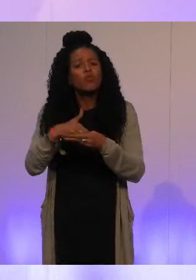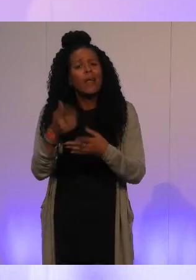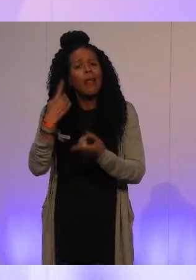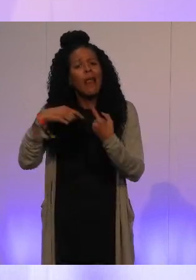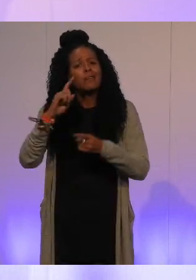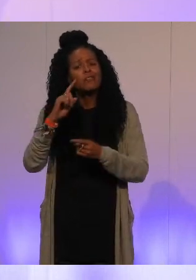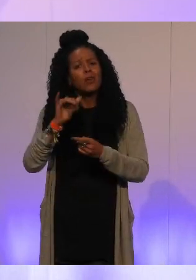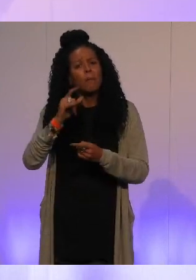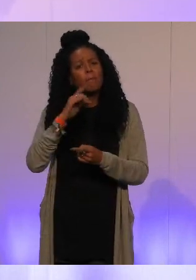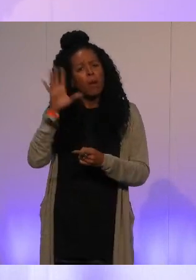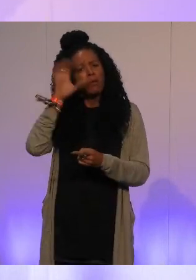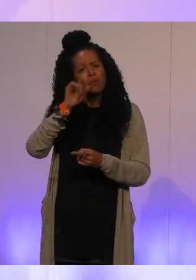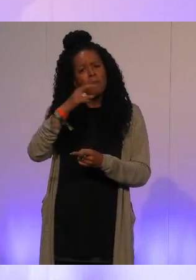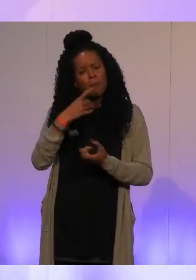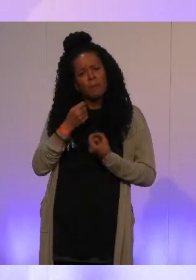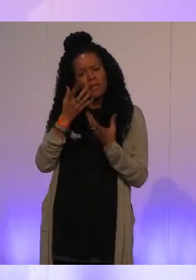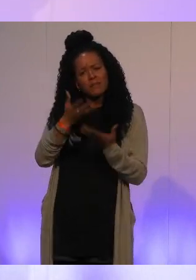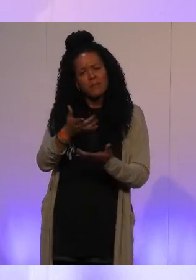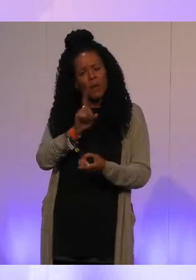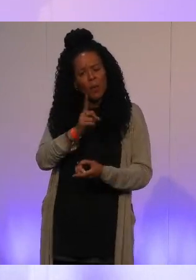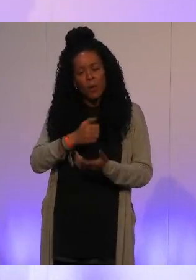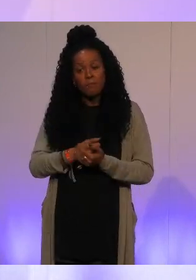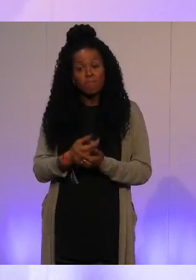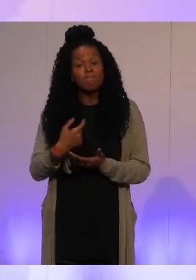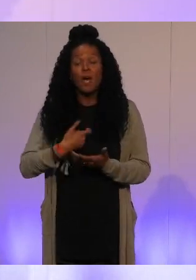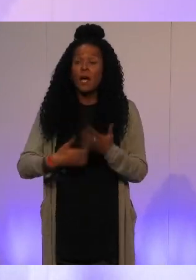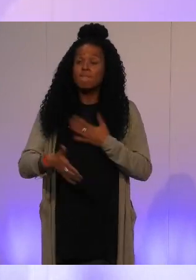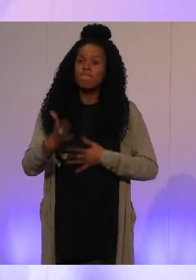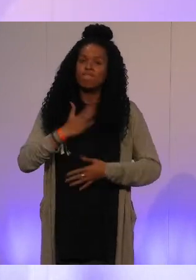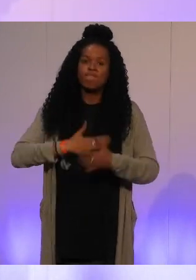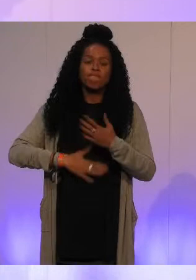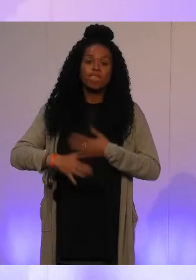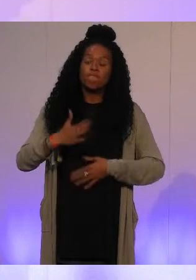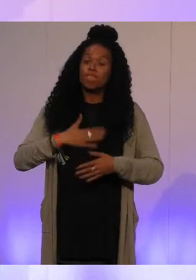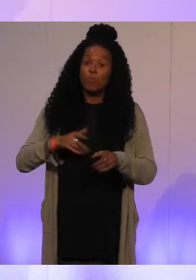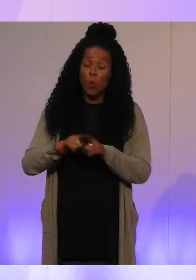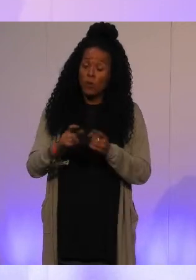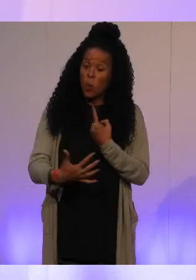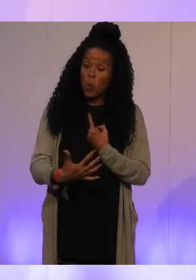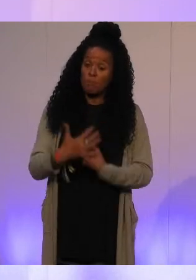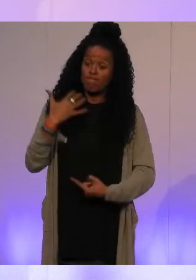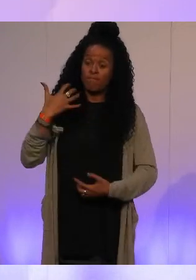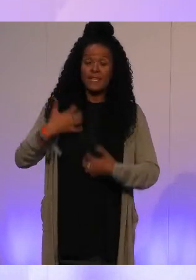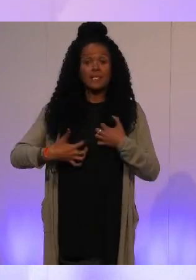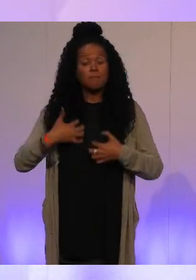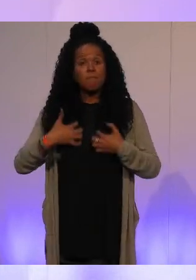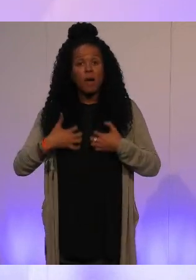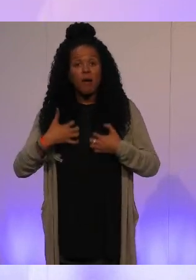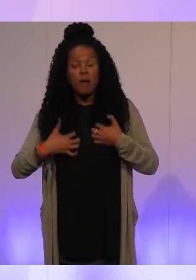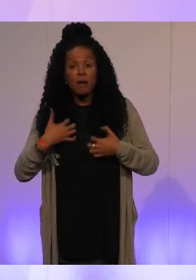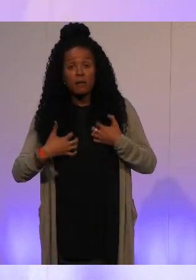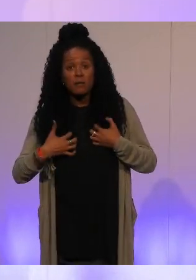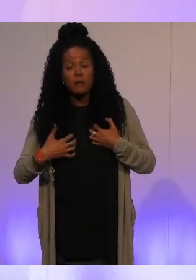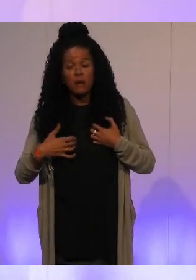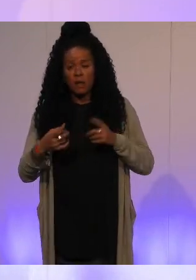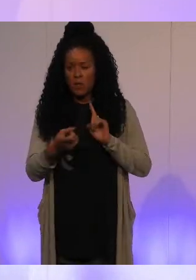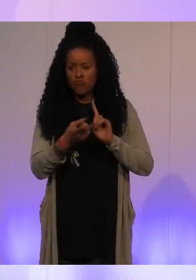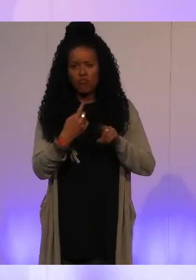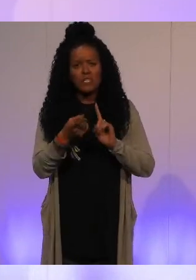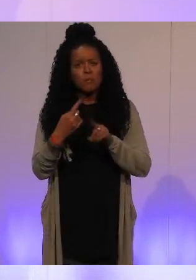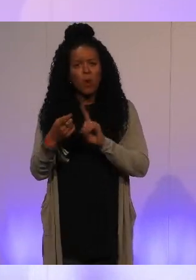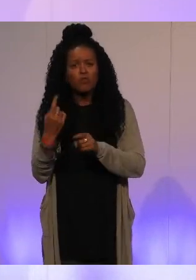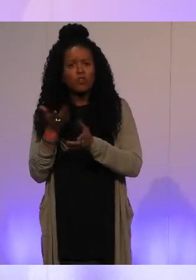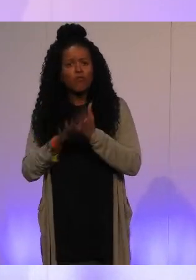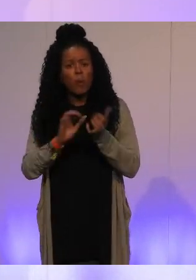might recall me saying that I was humbled and inspired in equal measure by the response of both